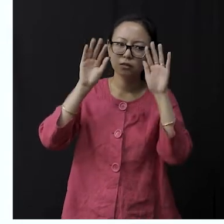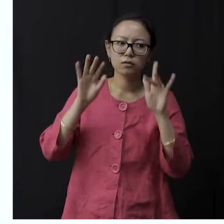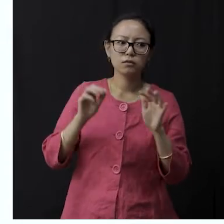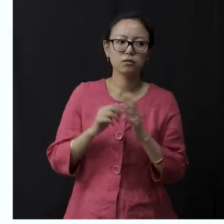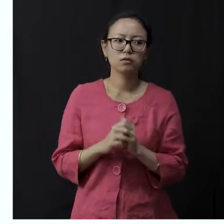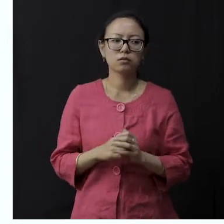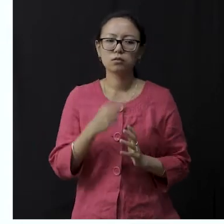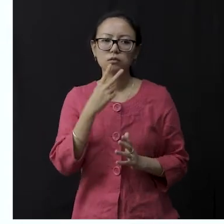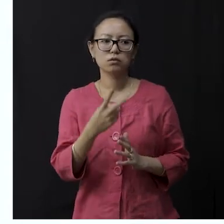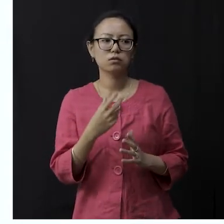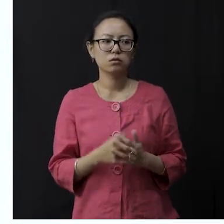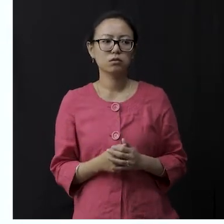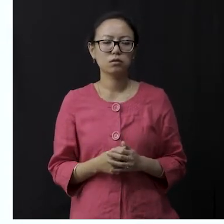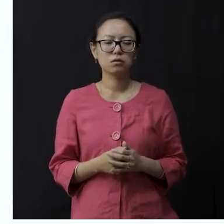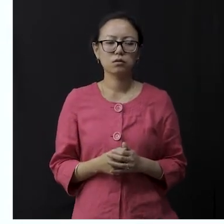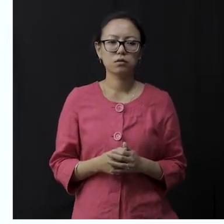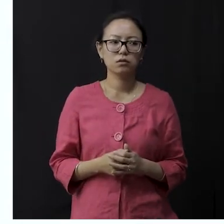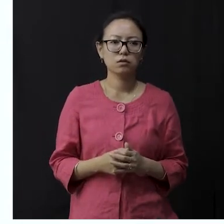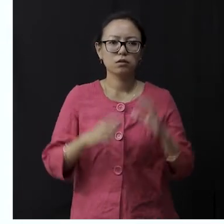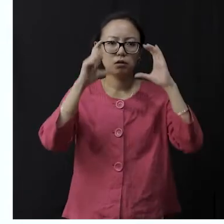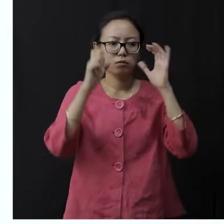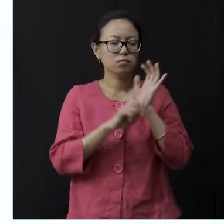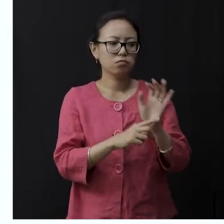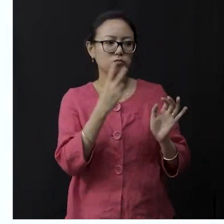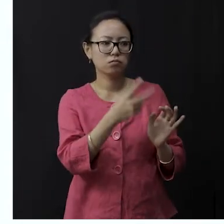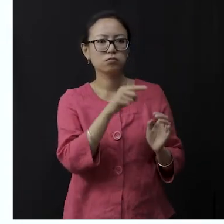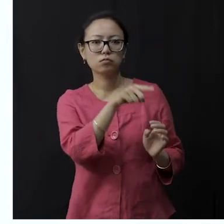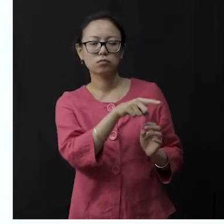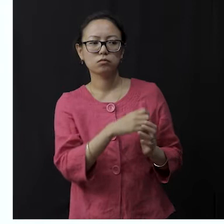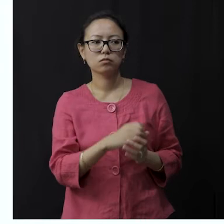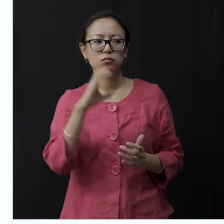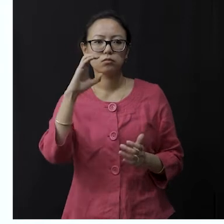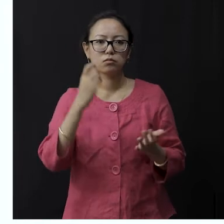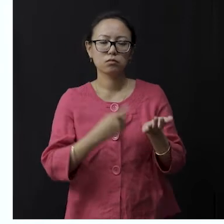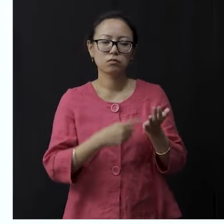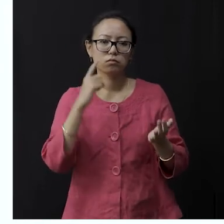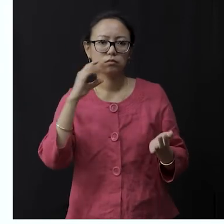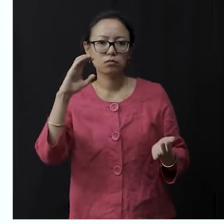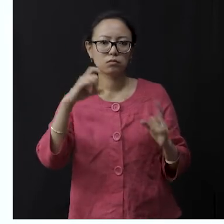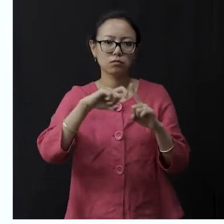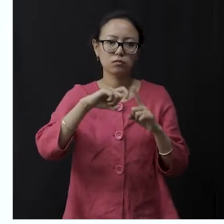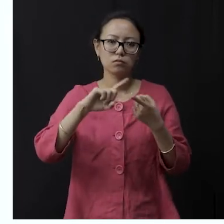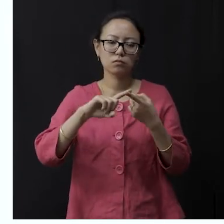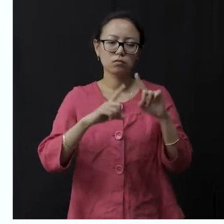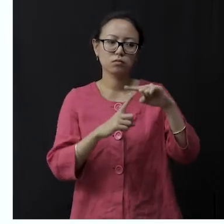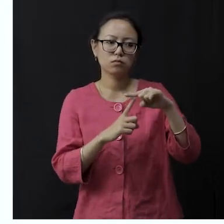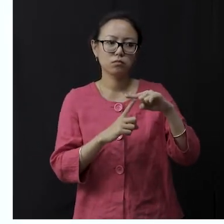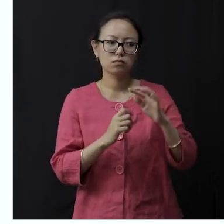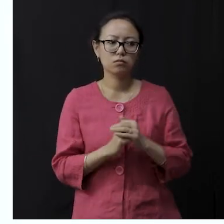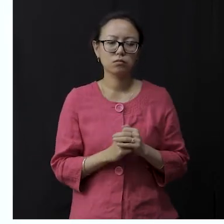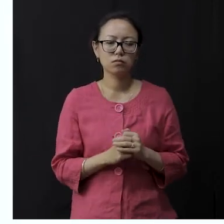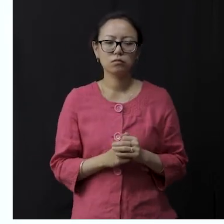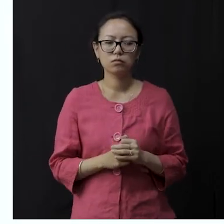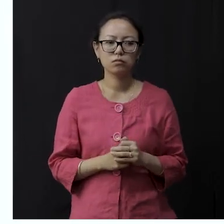in the field also, in the jungle also. Sometimes we see at our home garden also, right? So the person